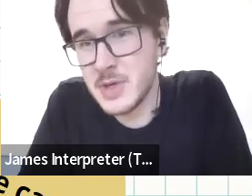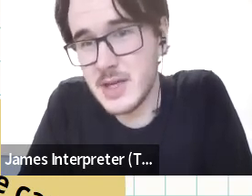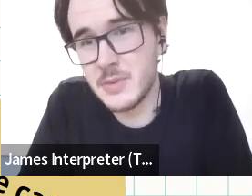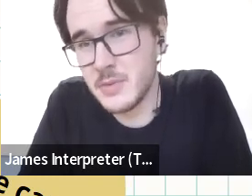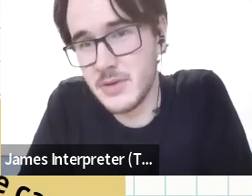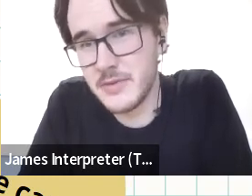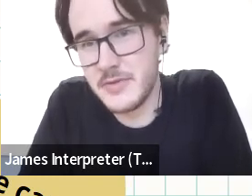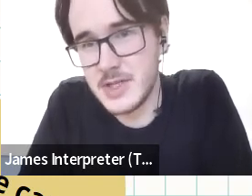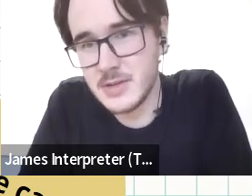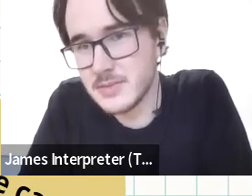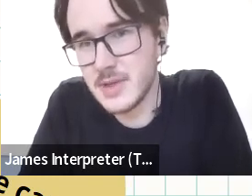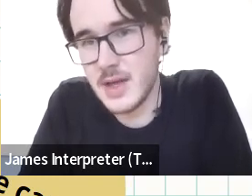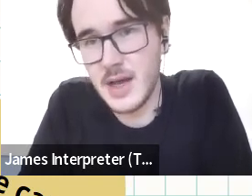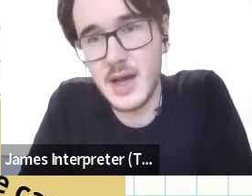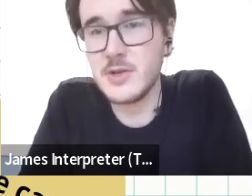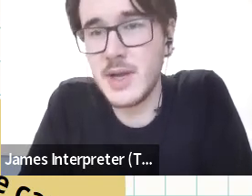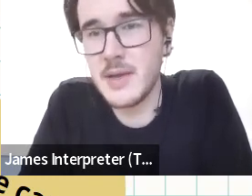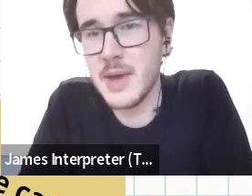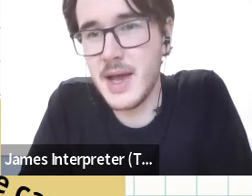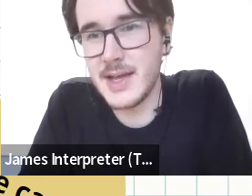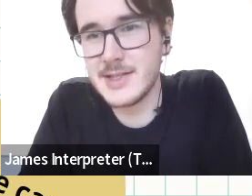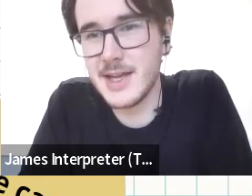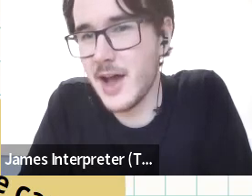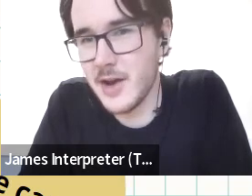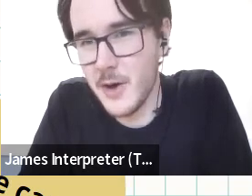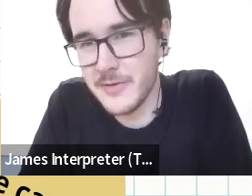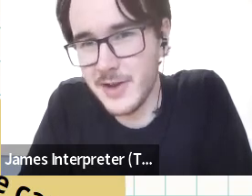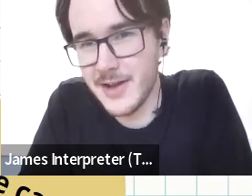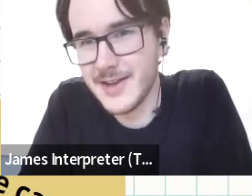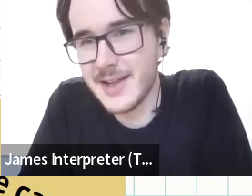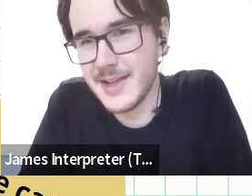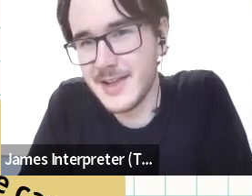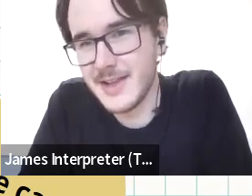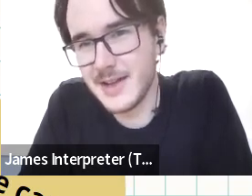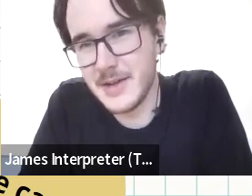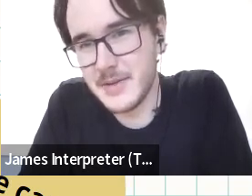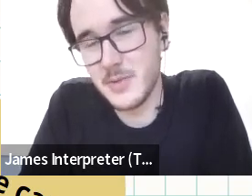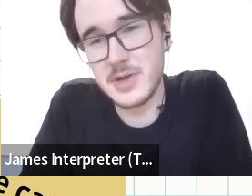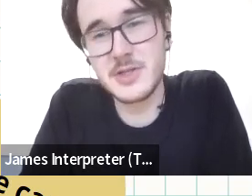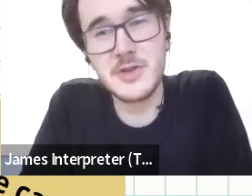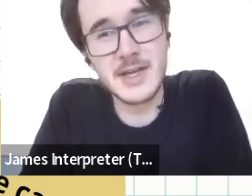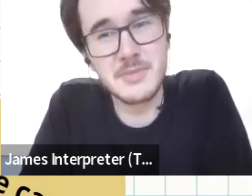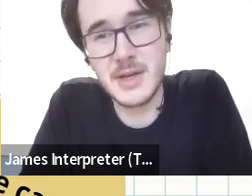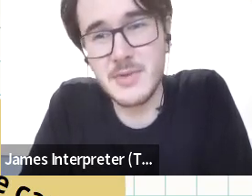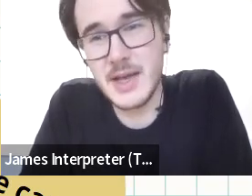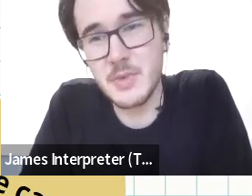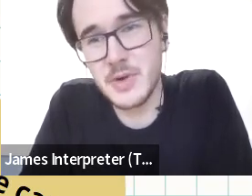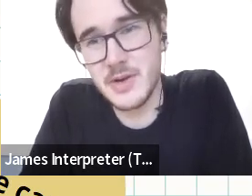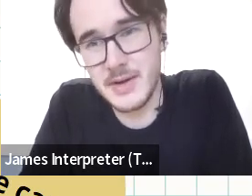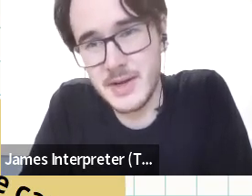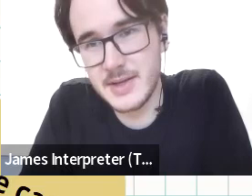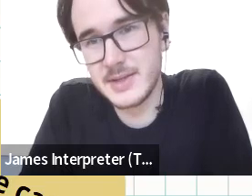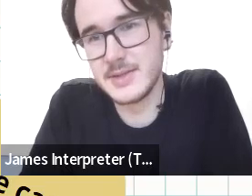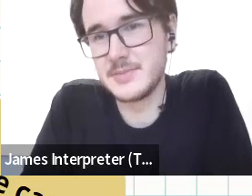ways of communicating. We're visual. I do rely on my eyesight an awful lot. whereas you guys might rely more